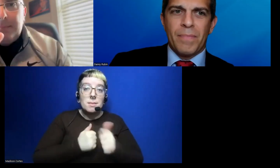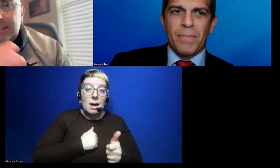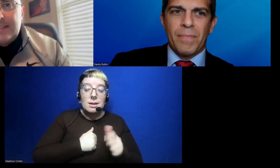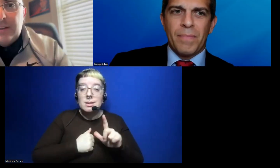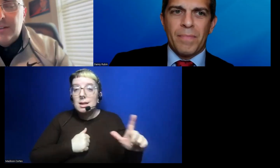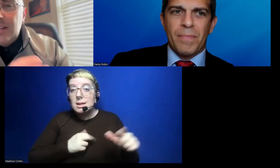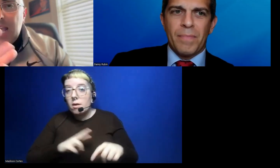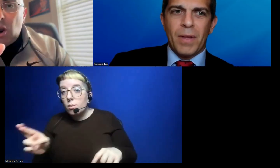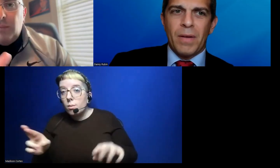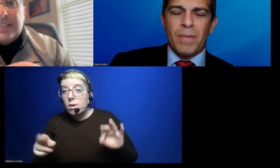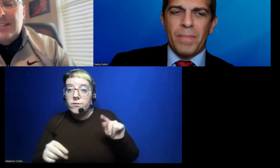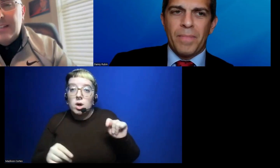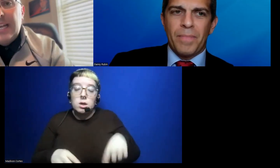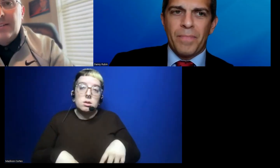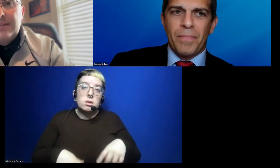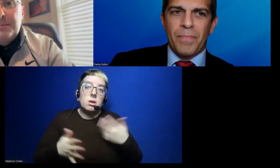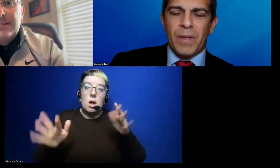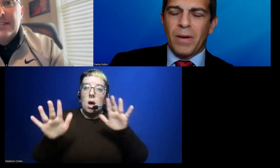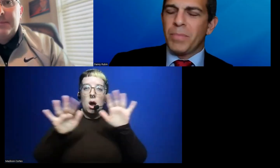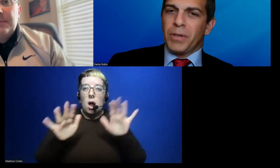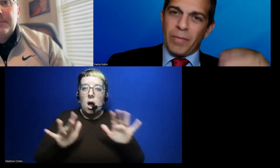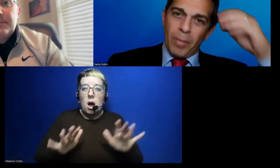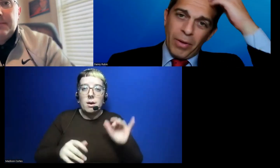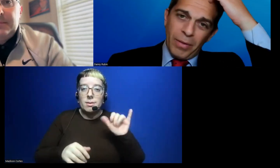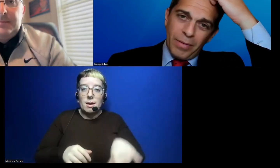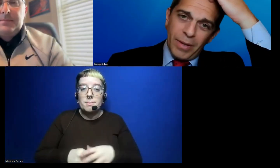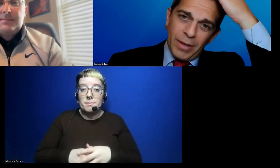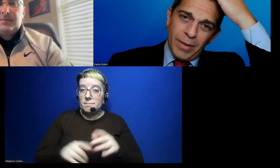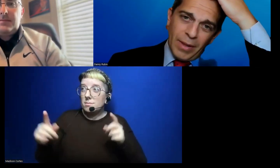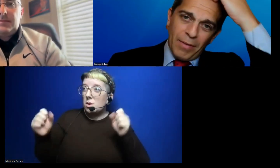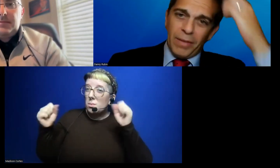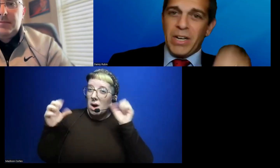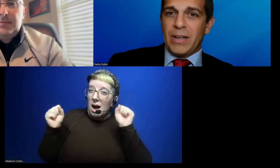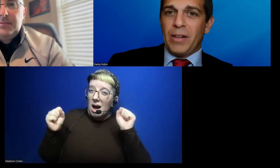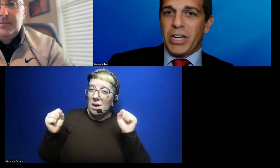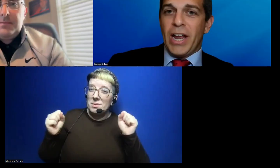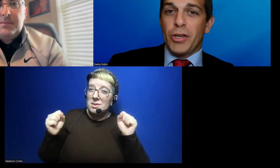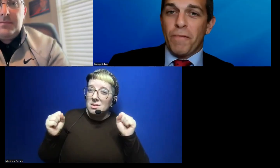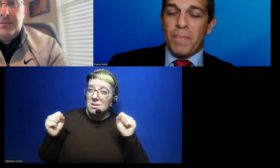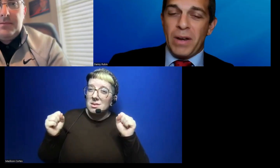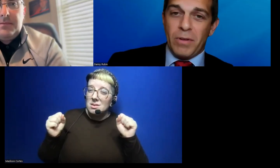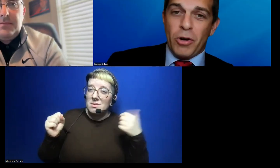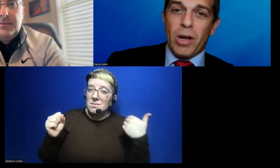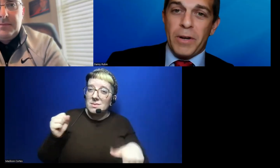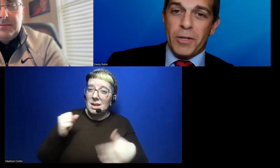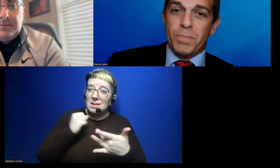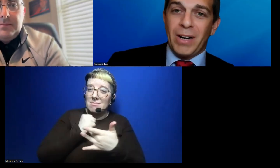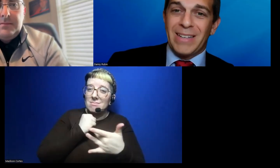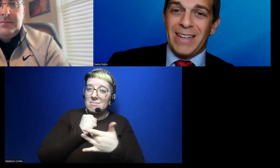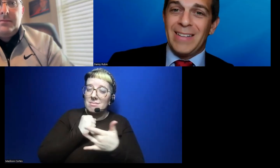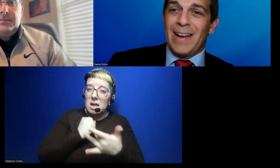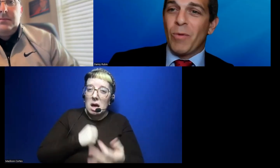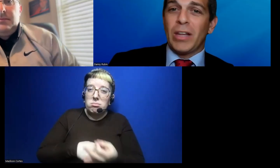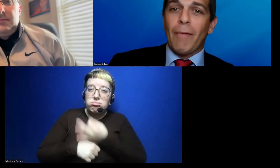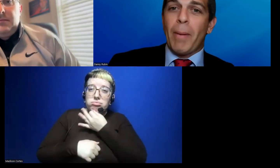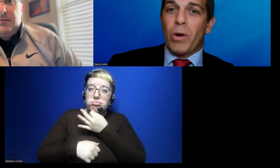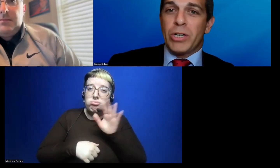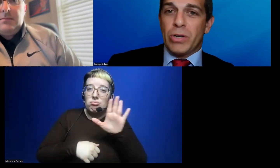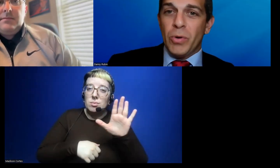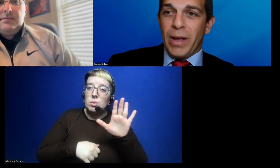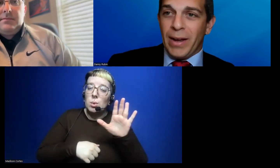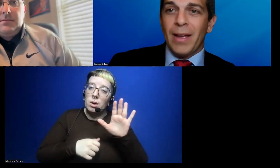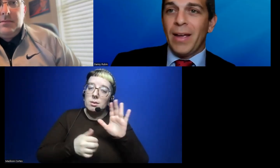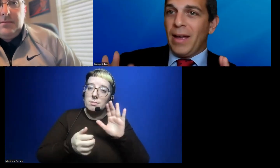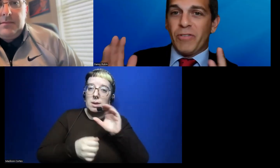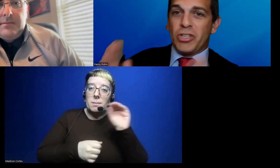heat maps, etc. And all of that's done in angles and piston. Unbelievable the level of technology and how your company is plugged into that. What I love about